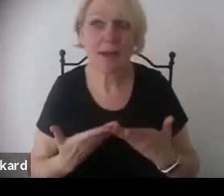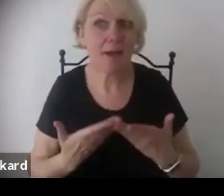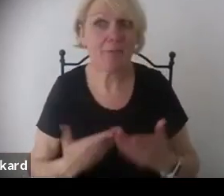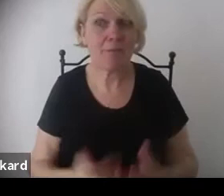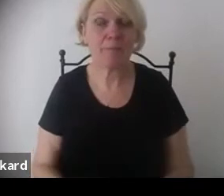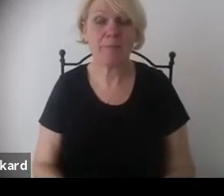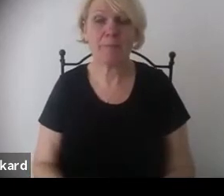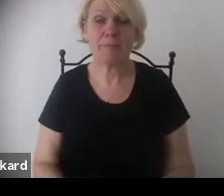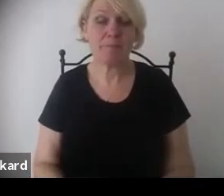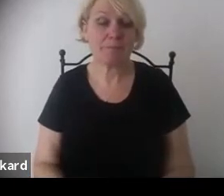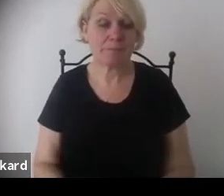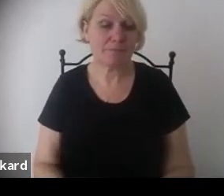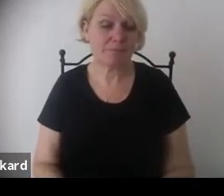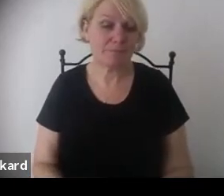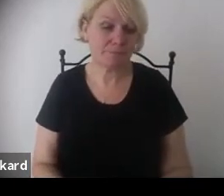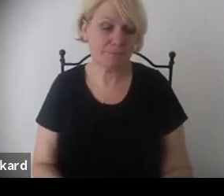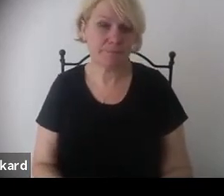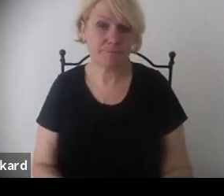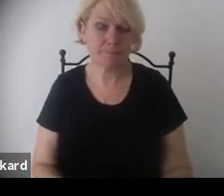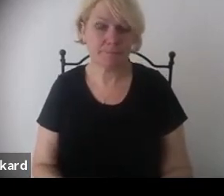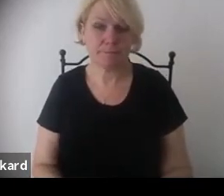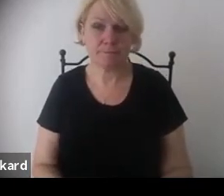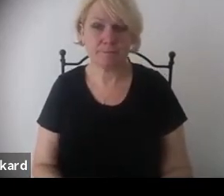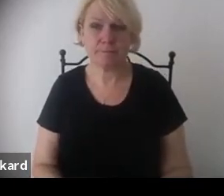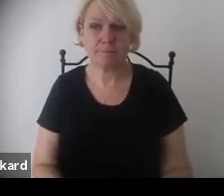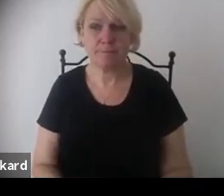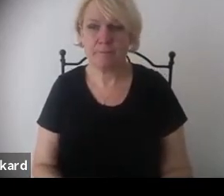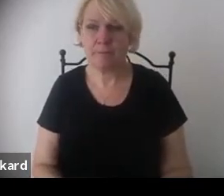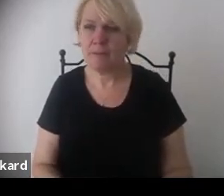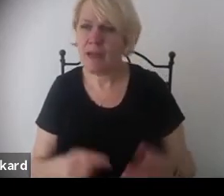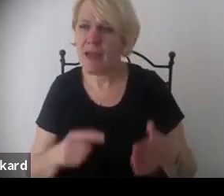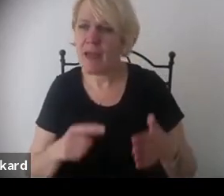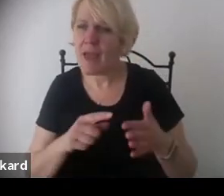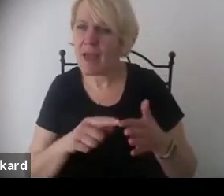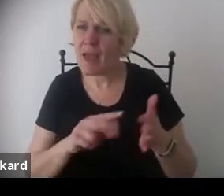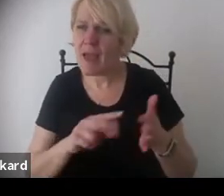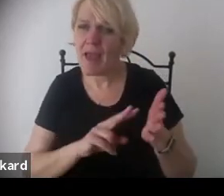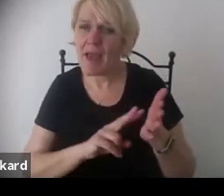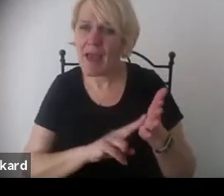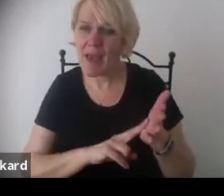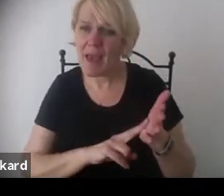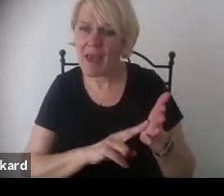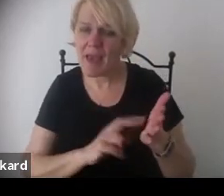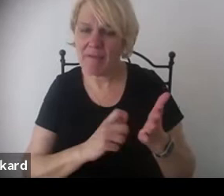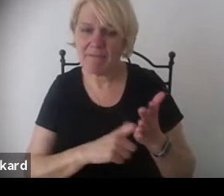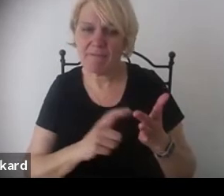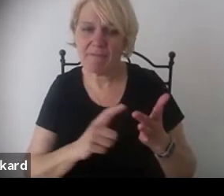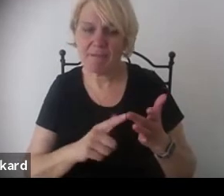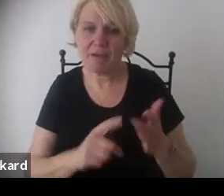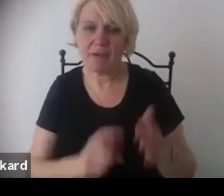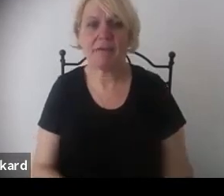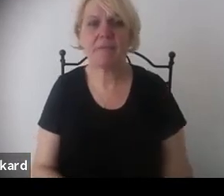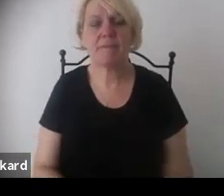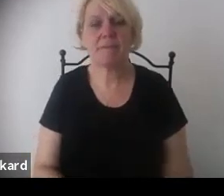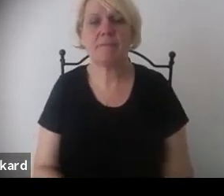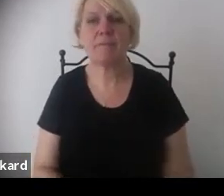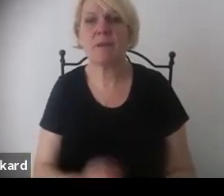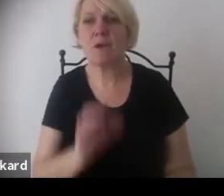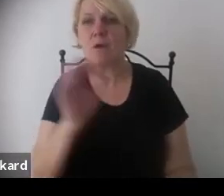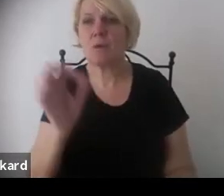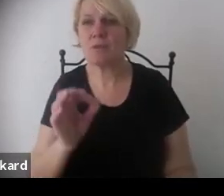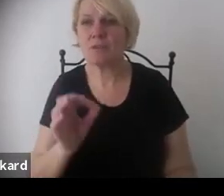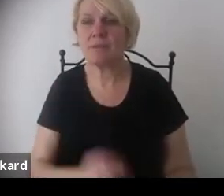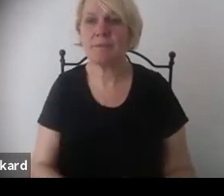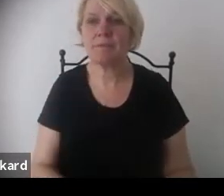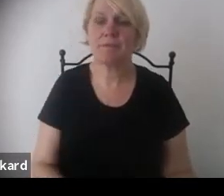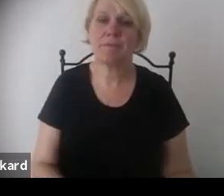So there's a question here, and I think it might be for you, Every. How will Enfield Mental Health Services ensure people that